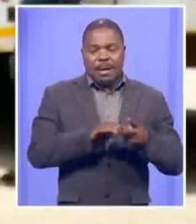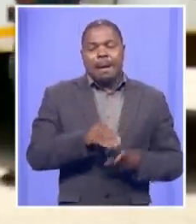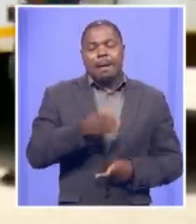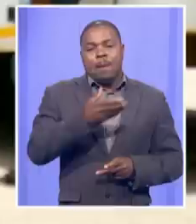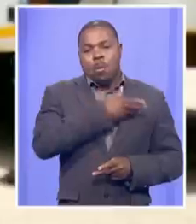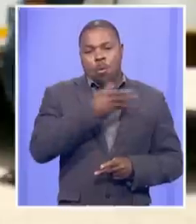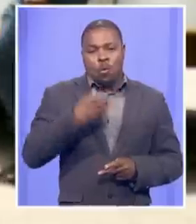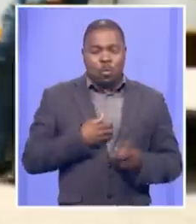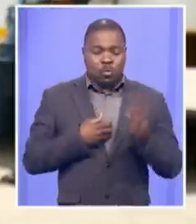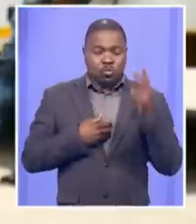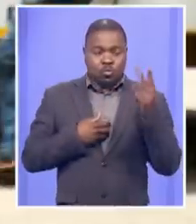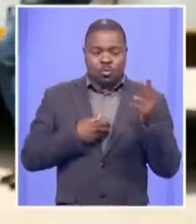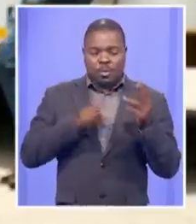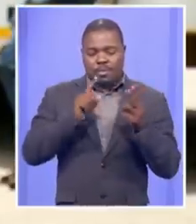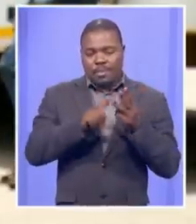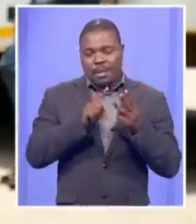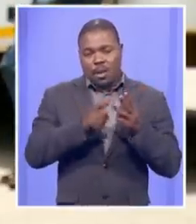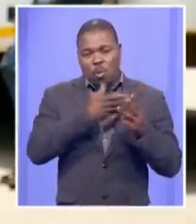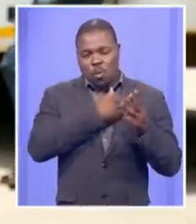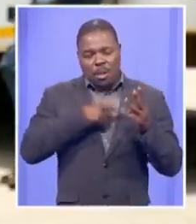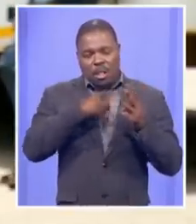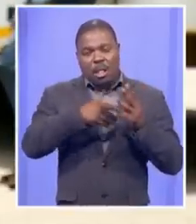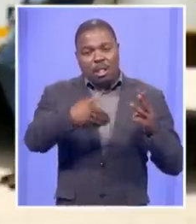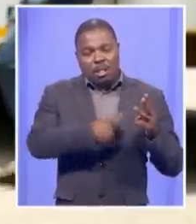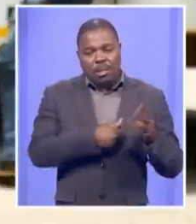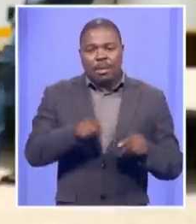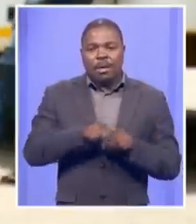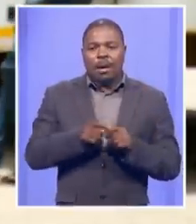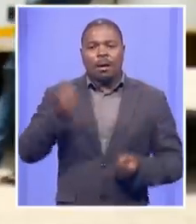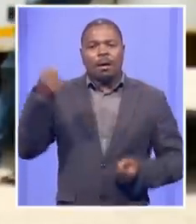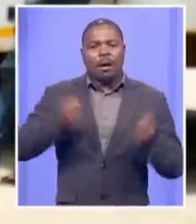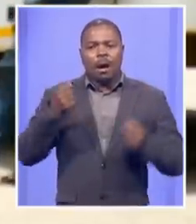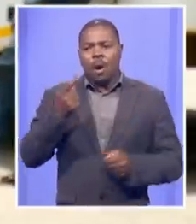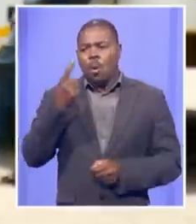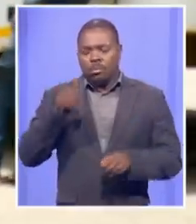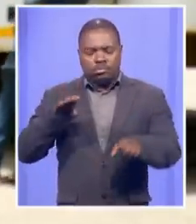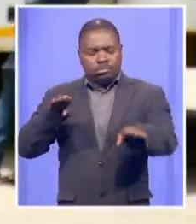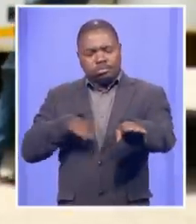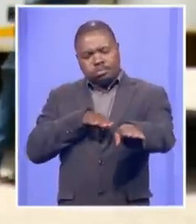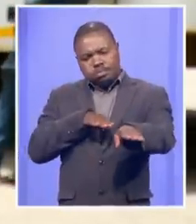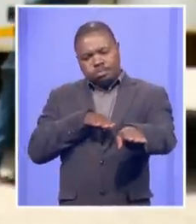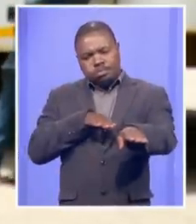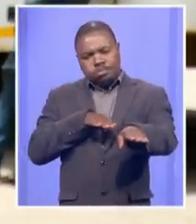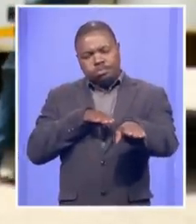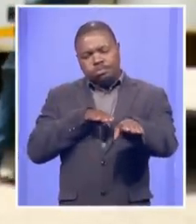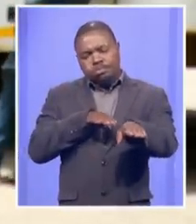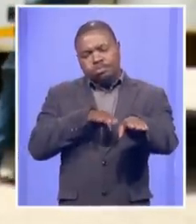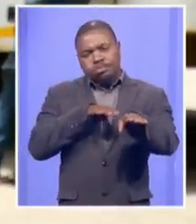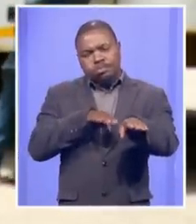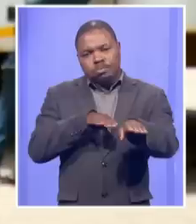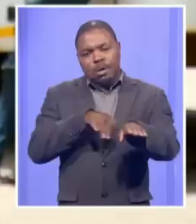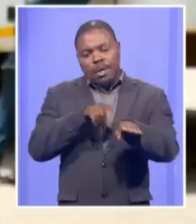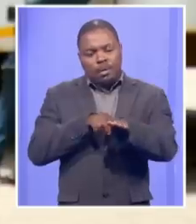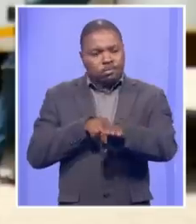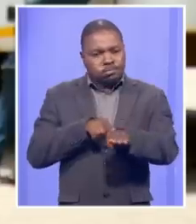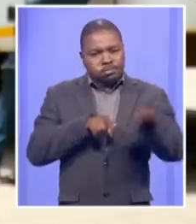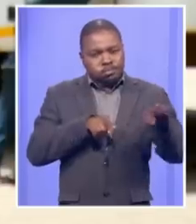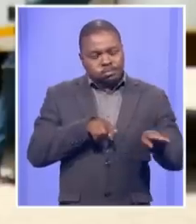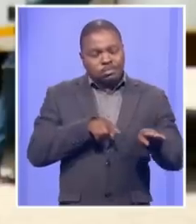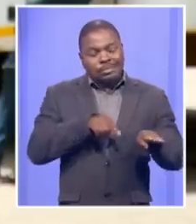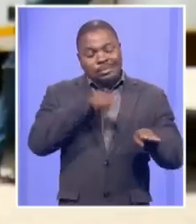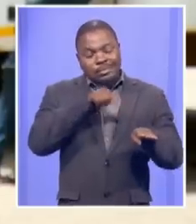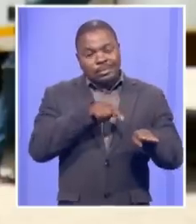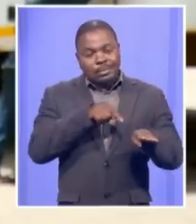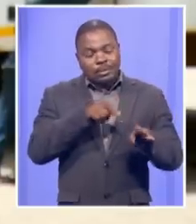1 was injured. Also saying that there was a car that was tailing them when he stopped, when the suspects demanded that